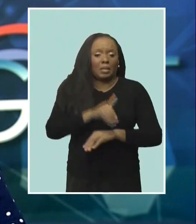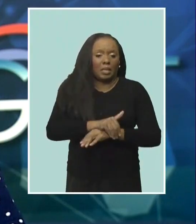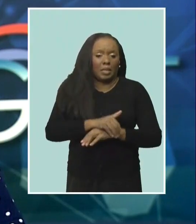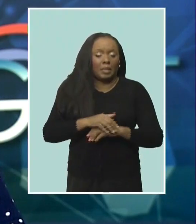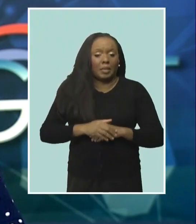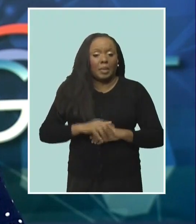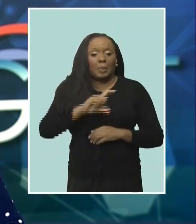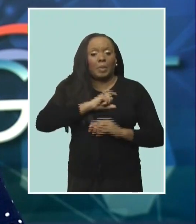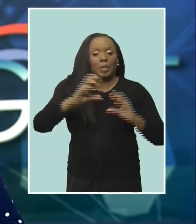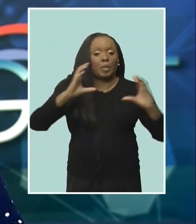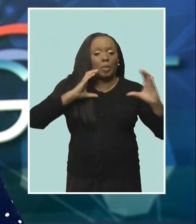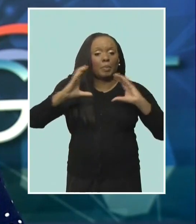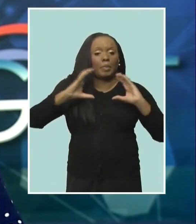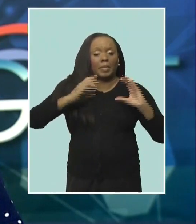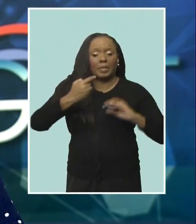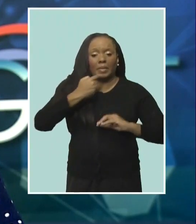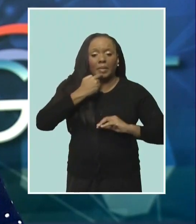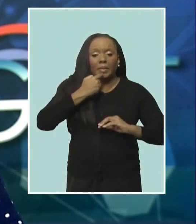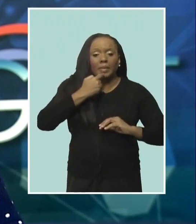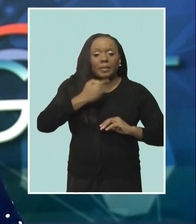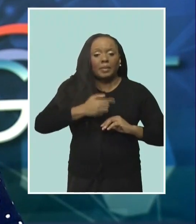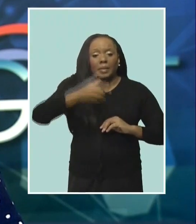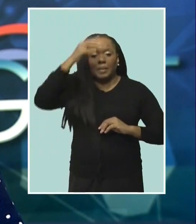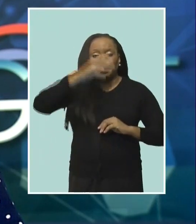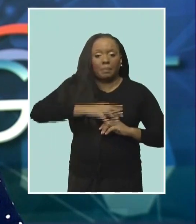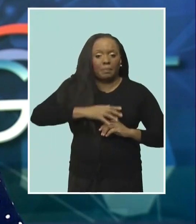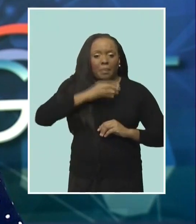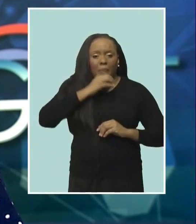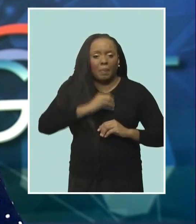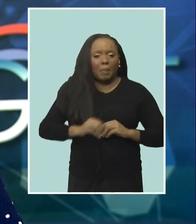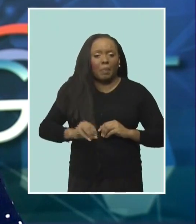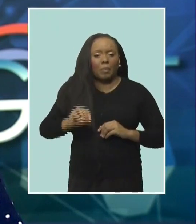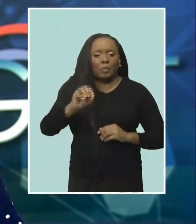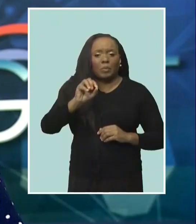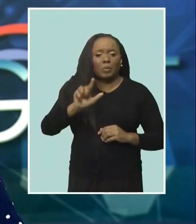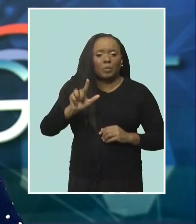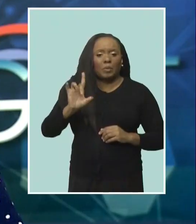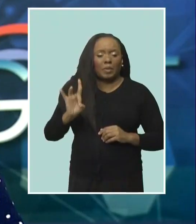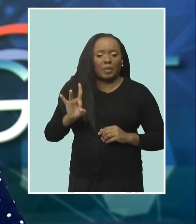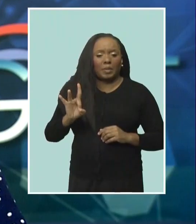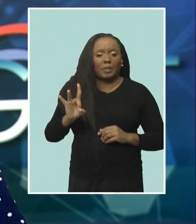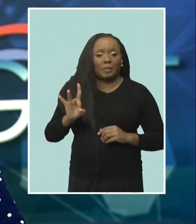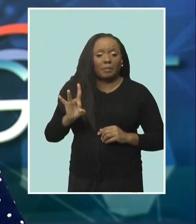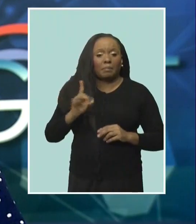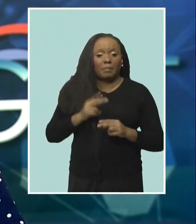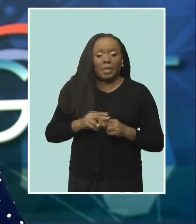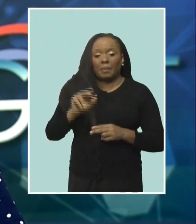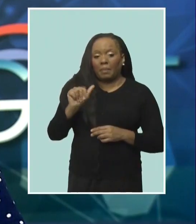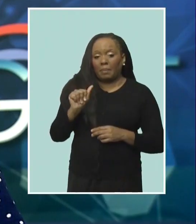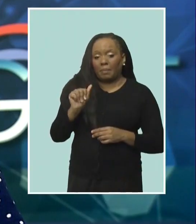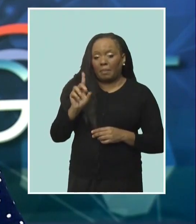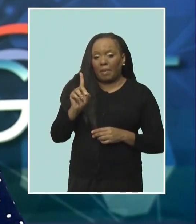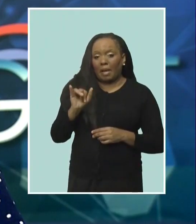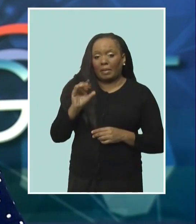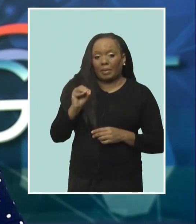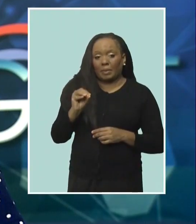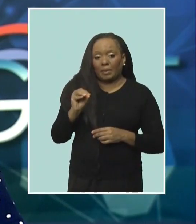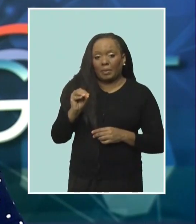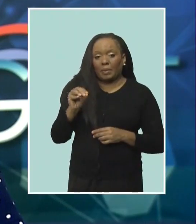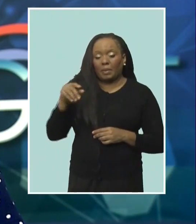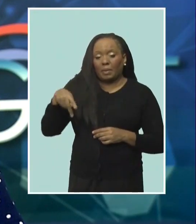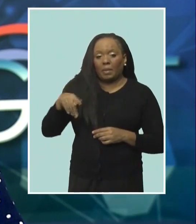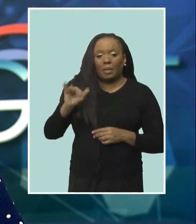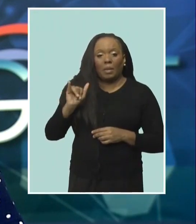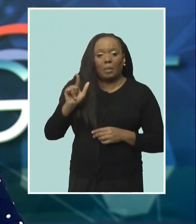According to a statement issued by the Police Communications and Public Affairs Officer, Inspector Rodney Innes, 28-year-old Adio